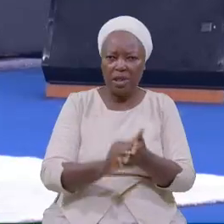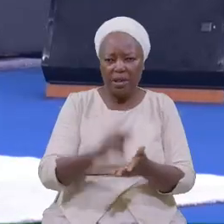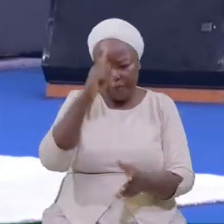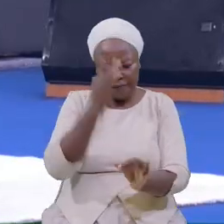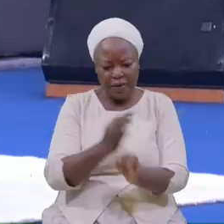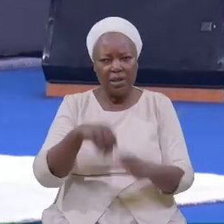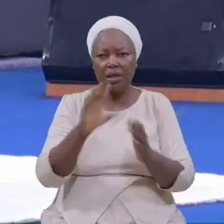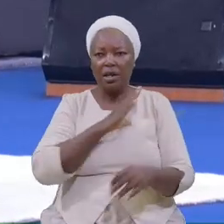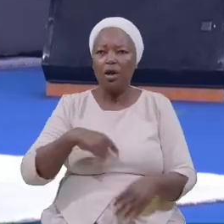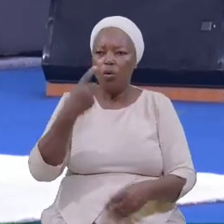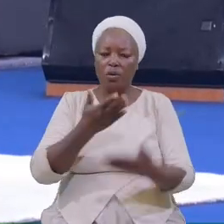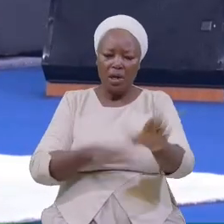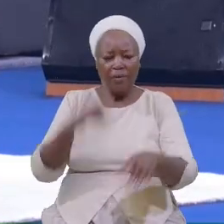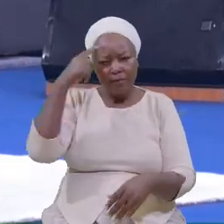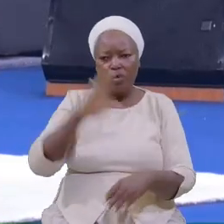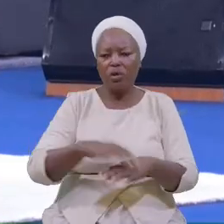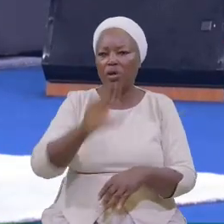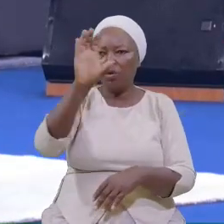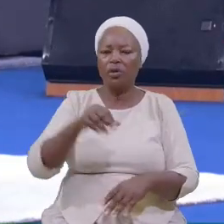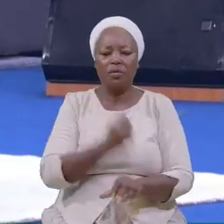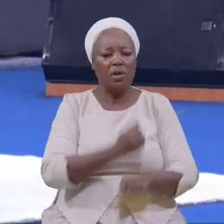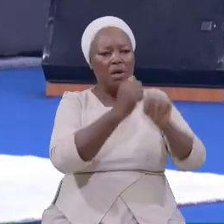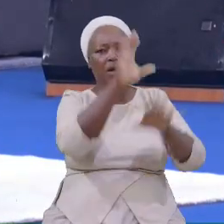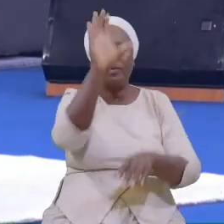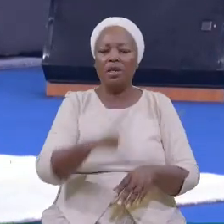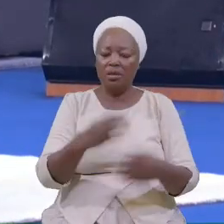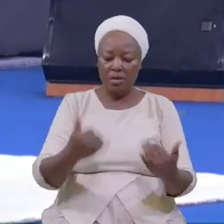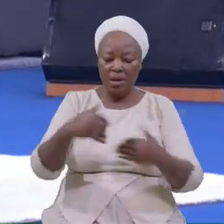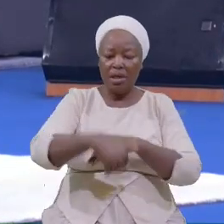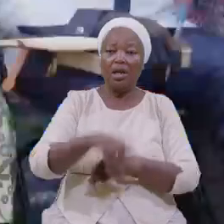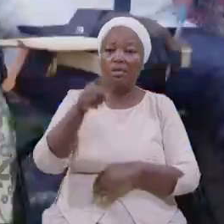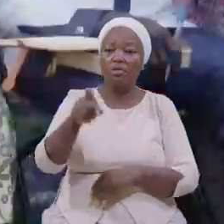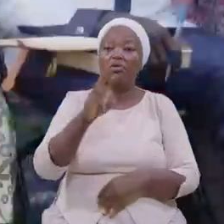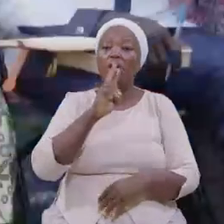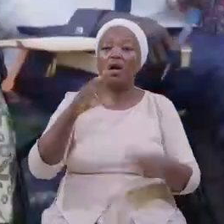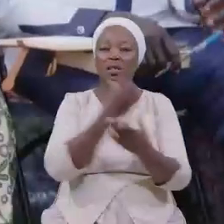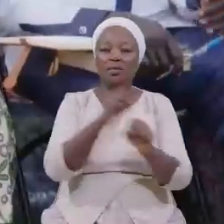who died for you on the cross of Calvary, tonight you are saved.